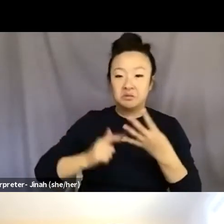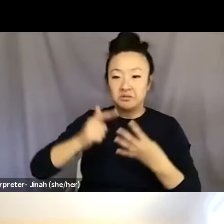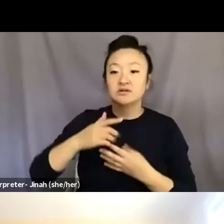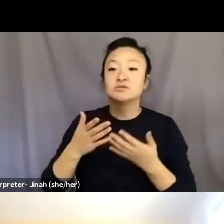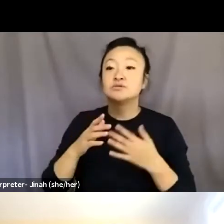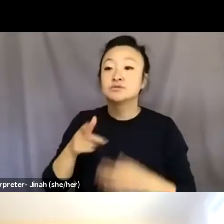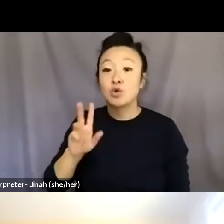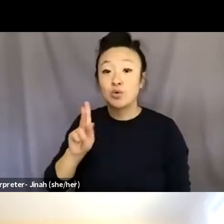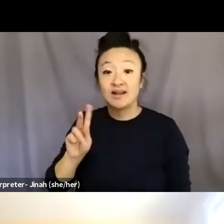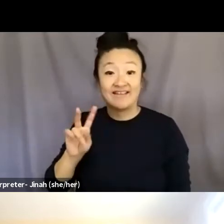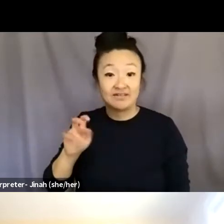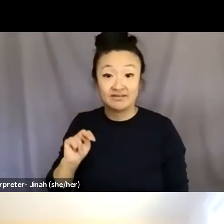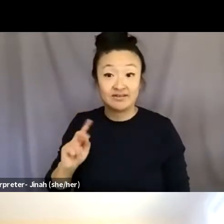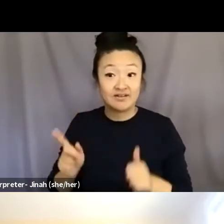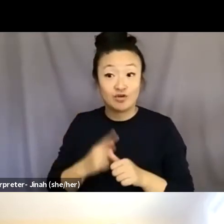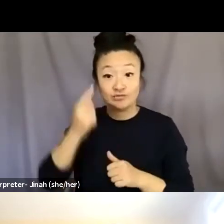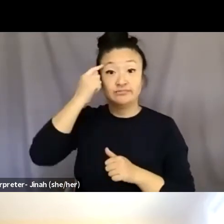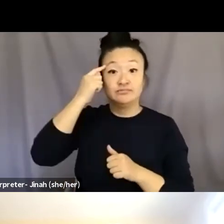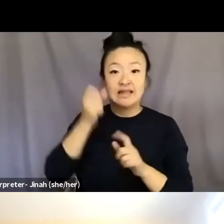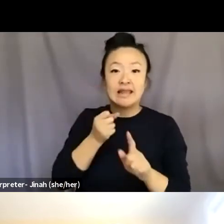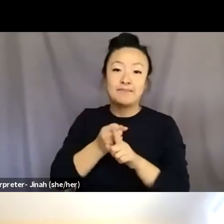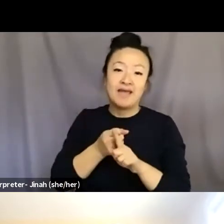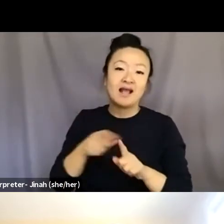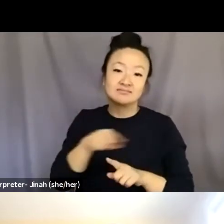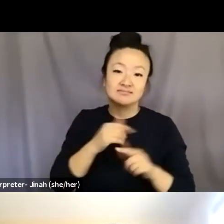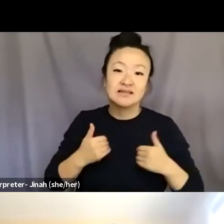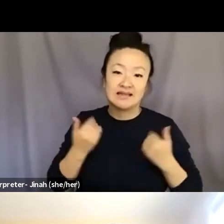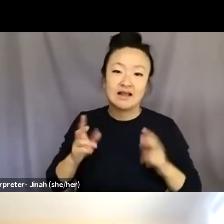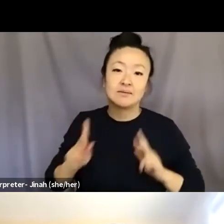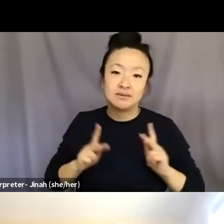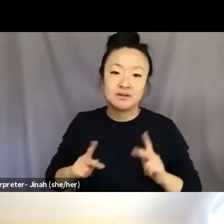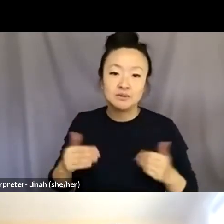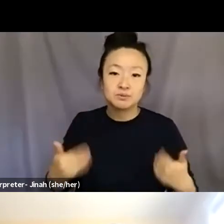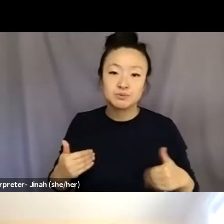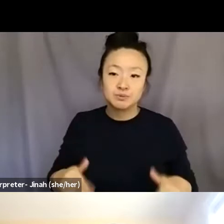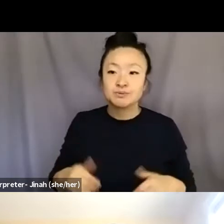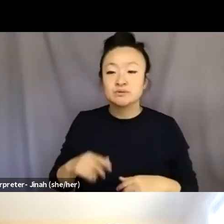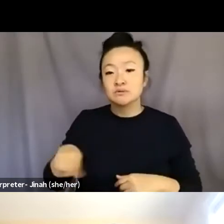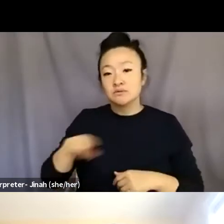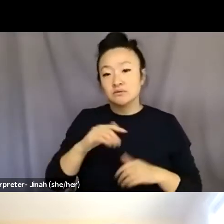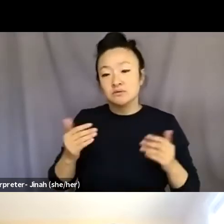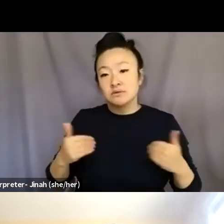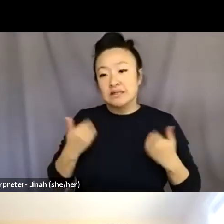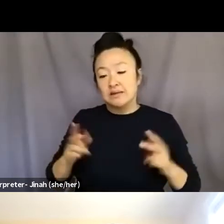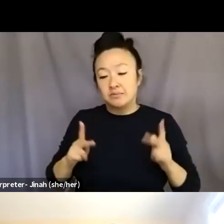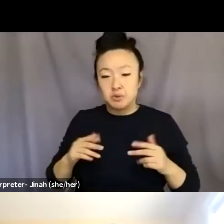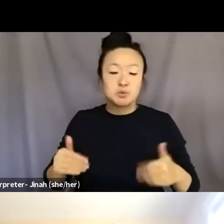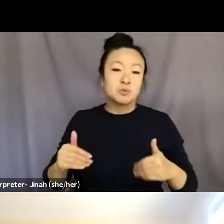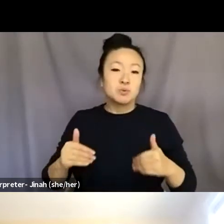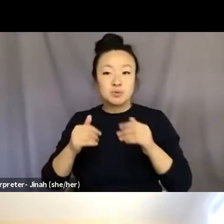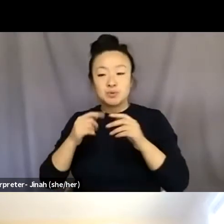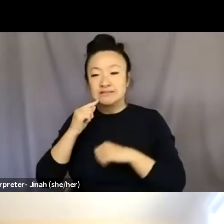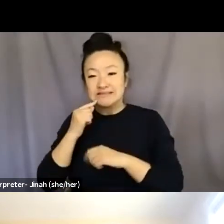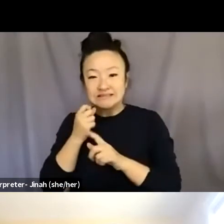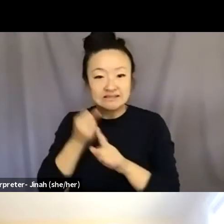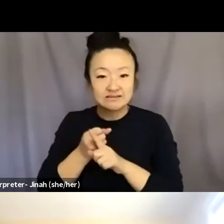For me, the first thing that comes to mind is the impact on young people. I think the impact, young people have really taken the brunt of this impact a whole year